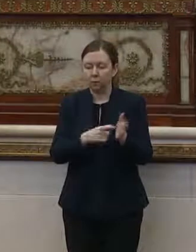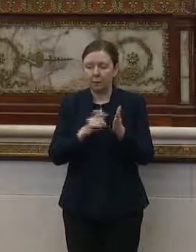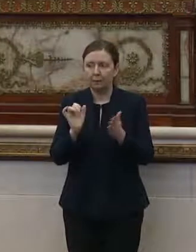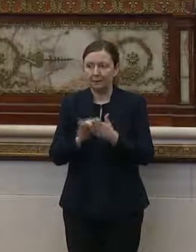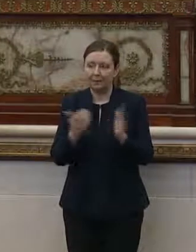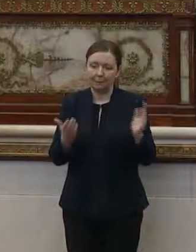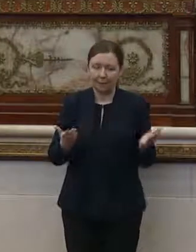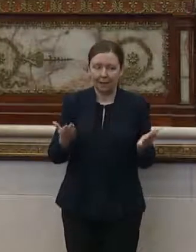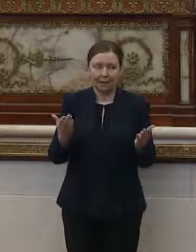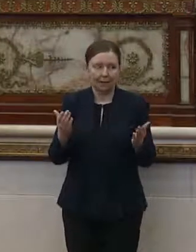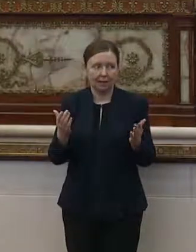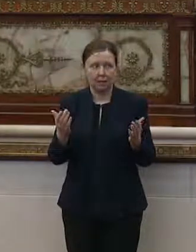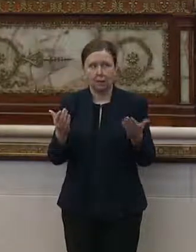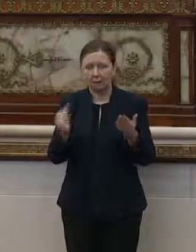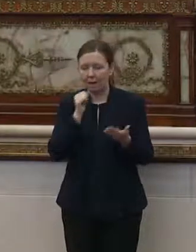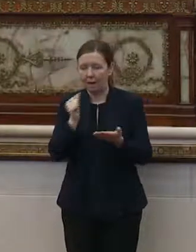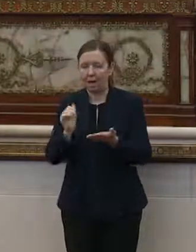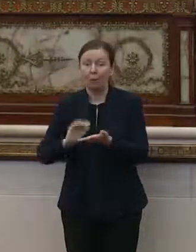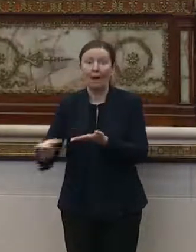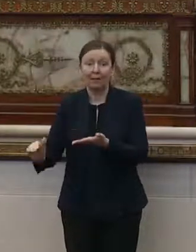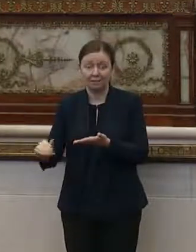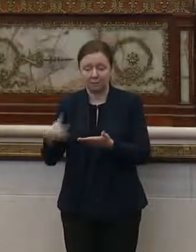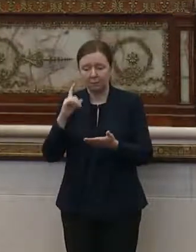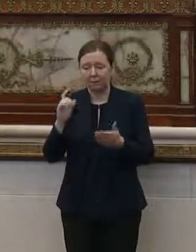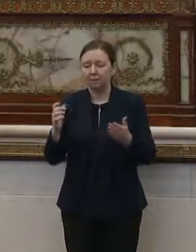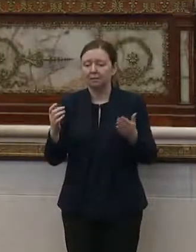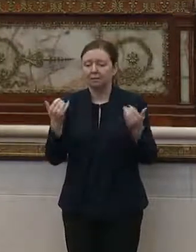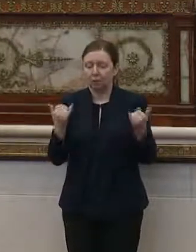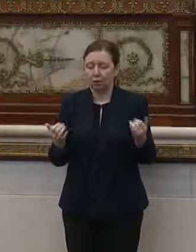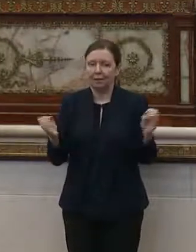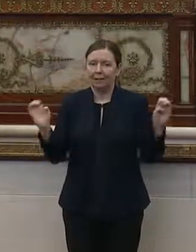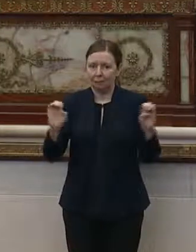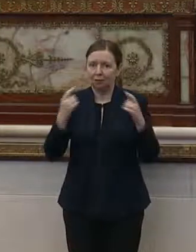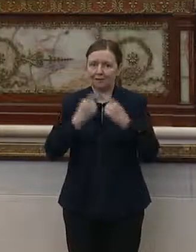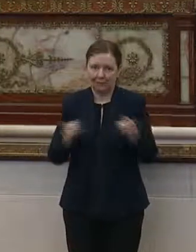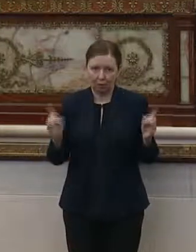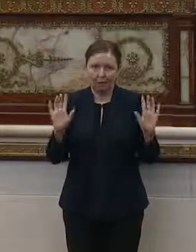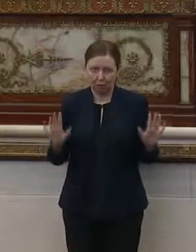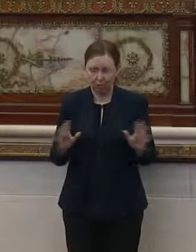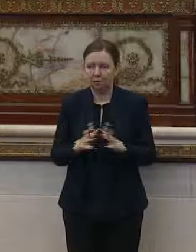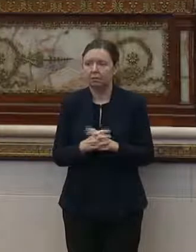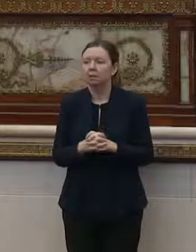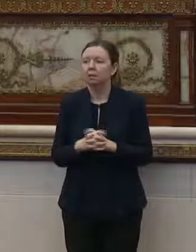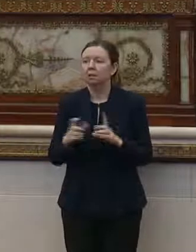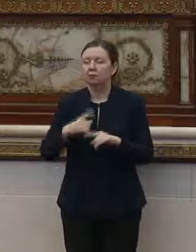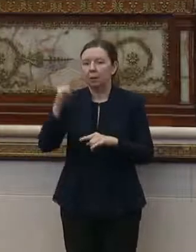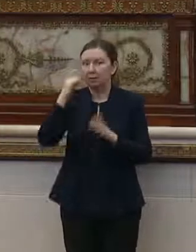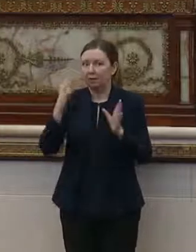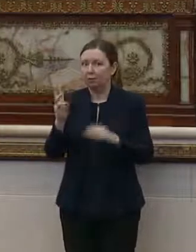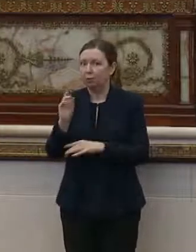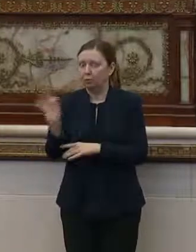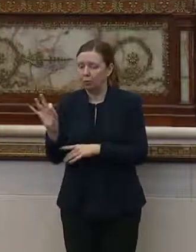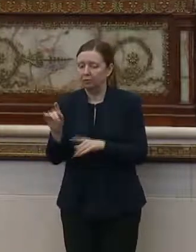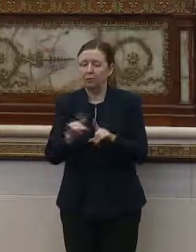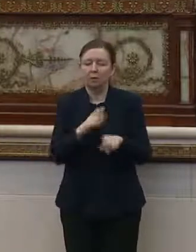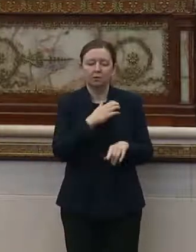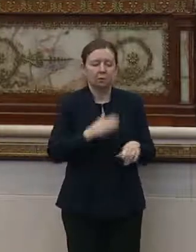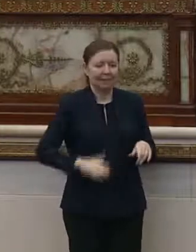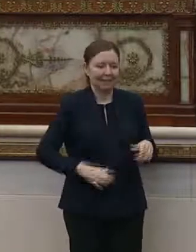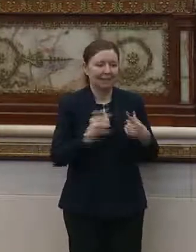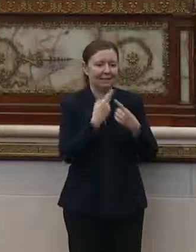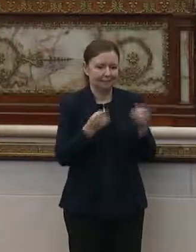may or may not be waived due to the current emergency declaration, the emergency declaration from Governor Wolf, as well as Mayor Kenny's